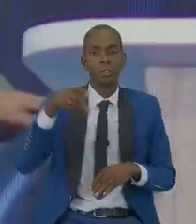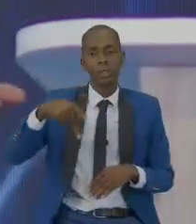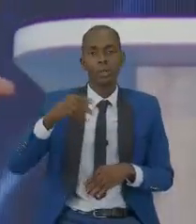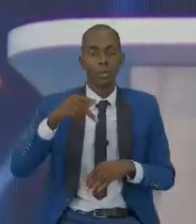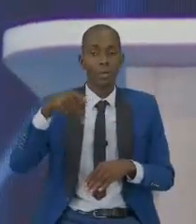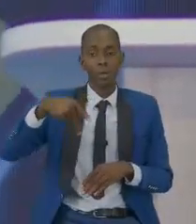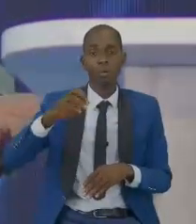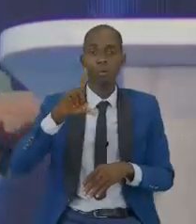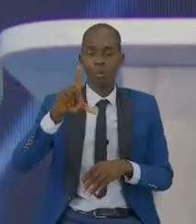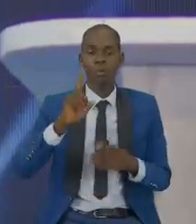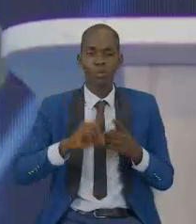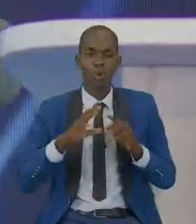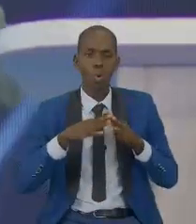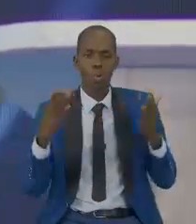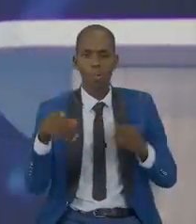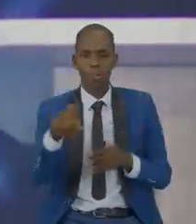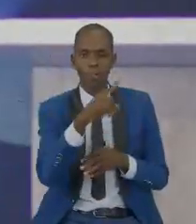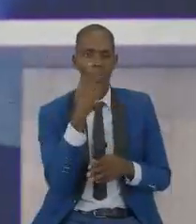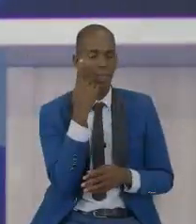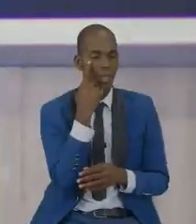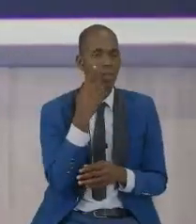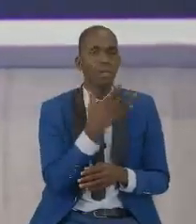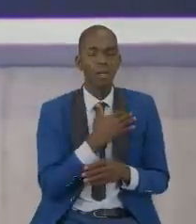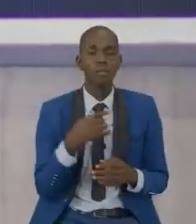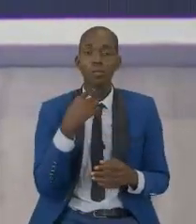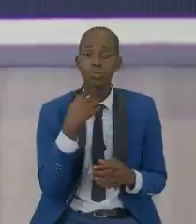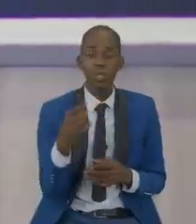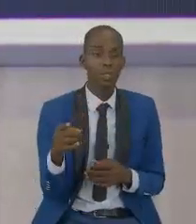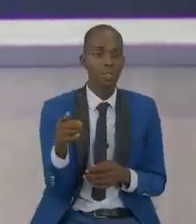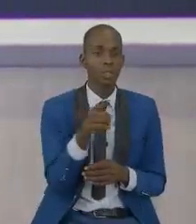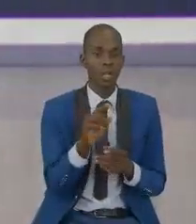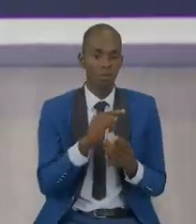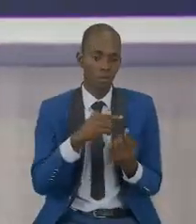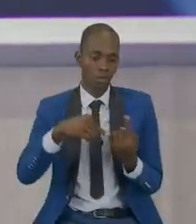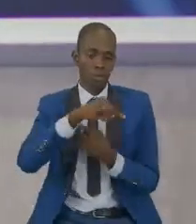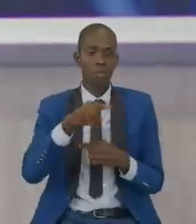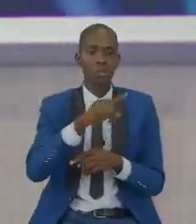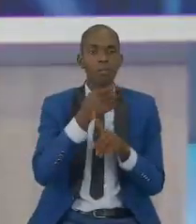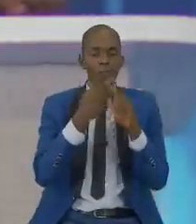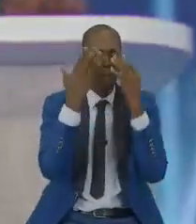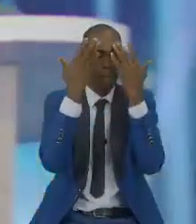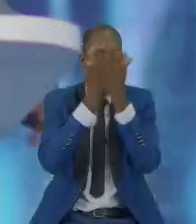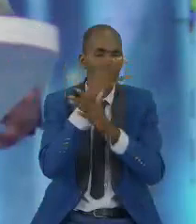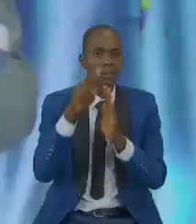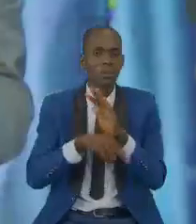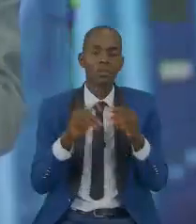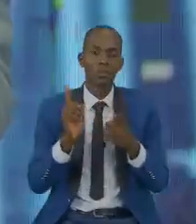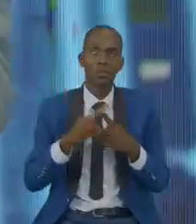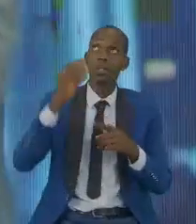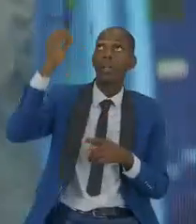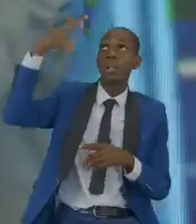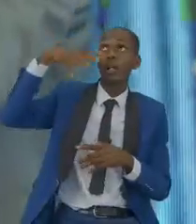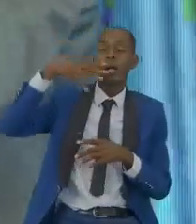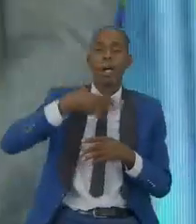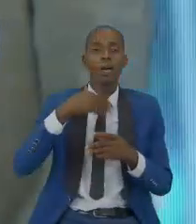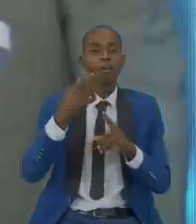their eyes. And as you open their eyes, turn them from darkness to light and from the power